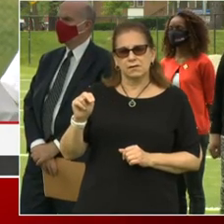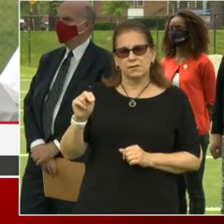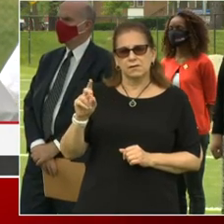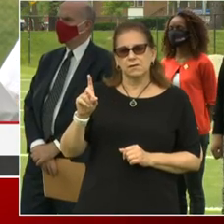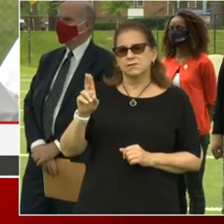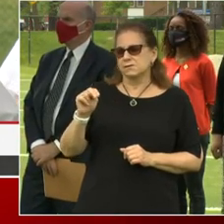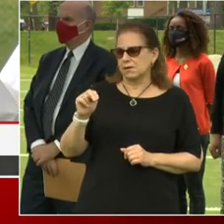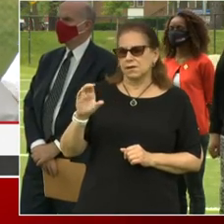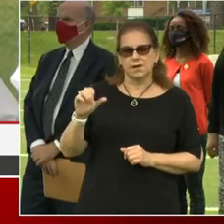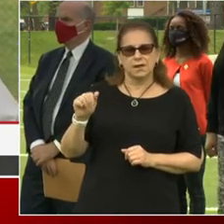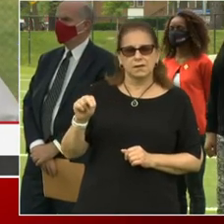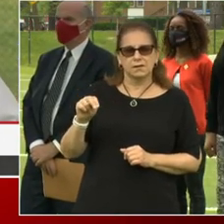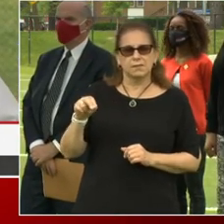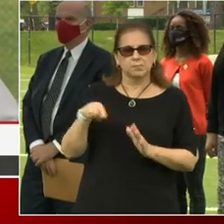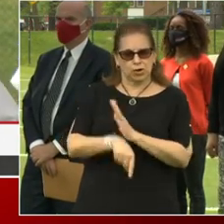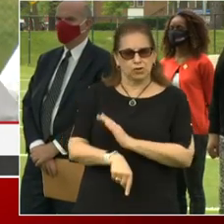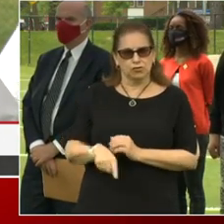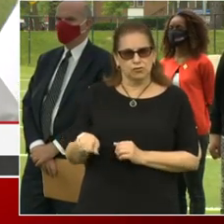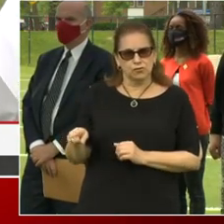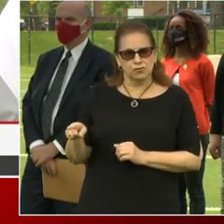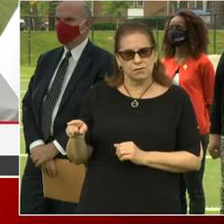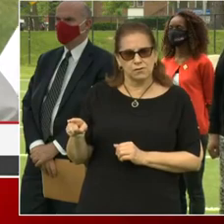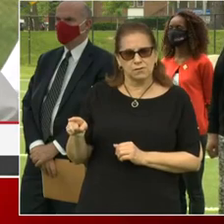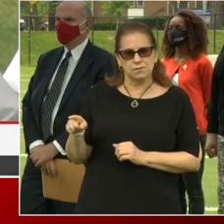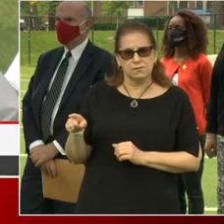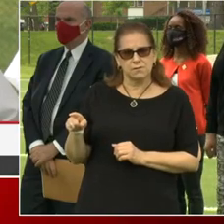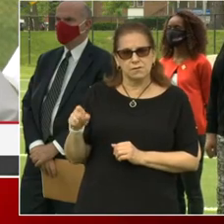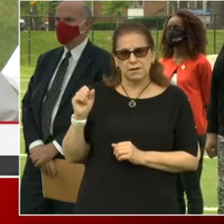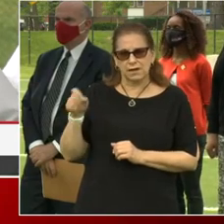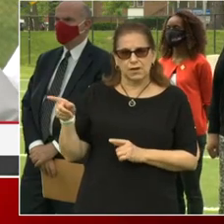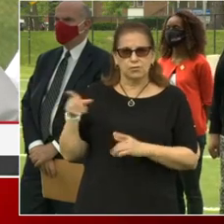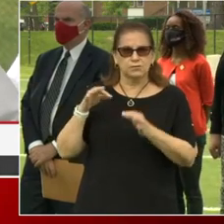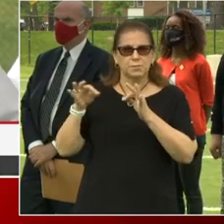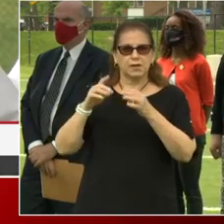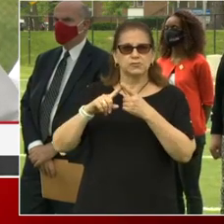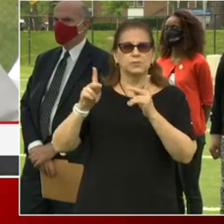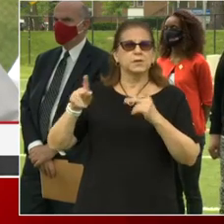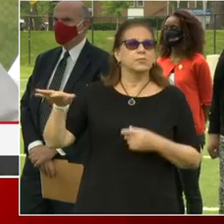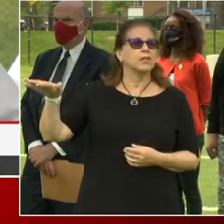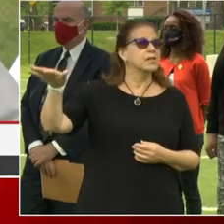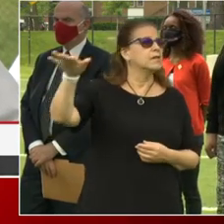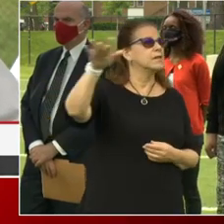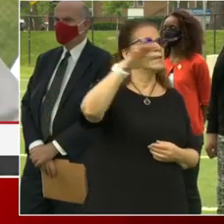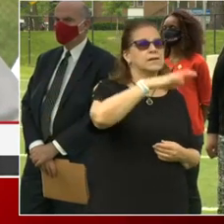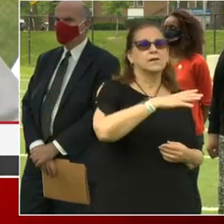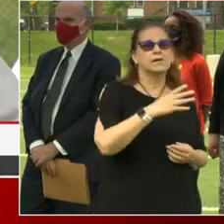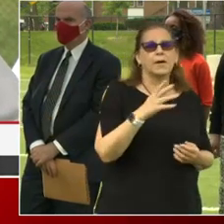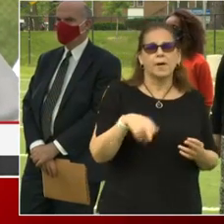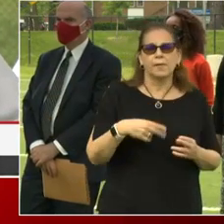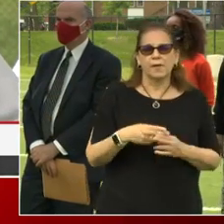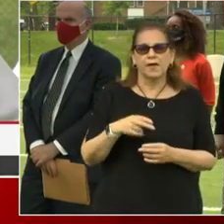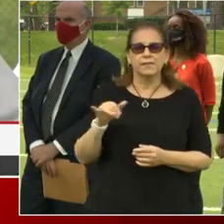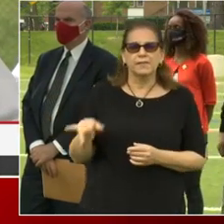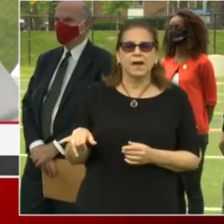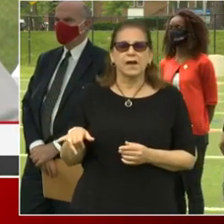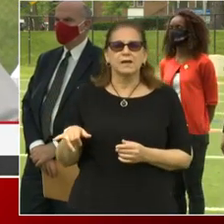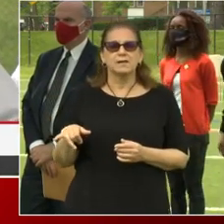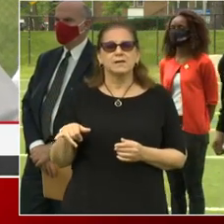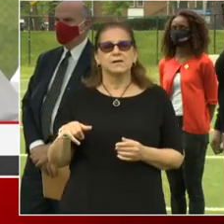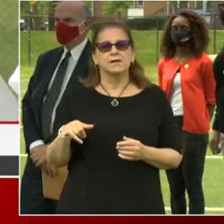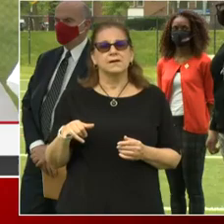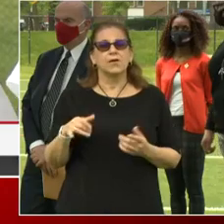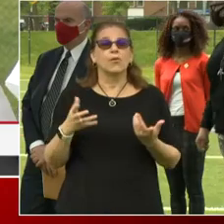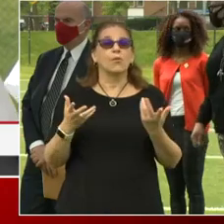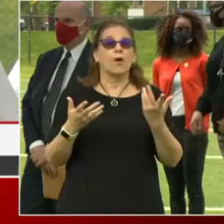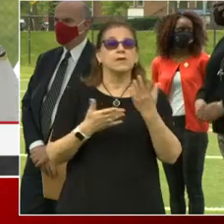car was targeted and so forth, and I'm just wondering if you could explain to the public the rationale behind releasing and not releasing